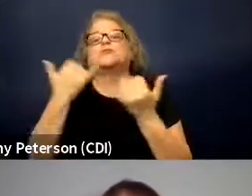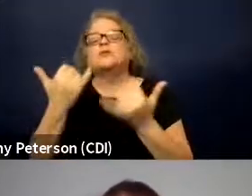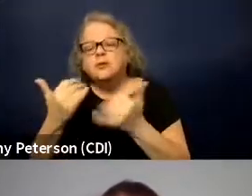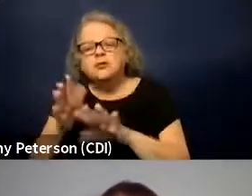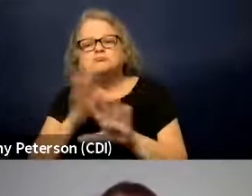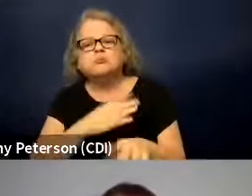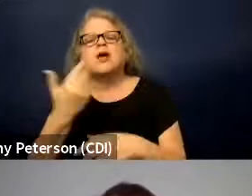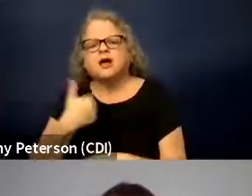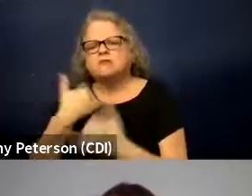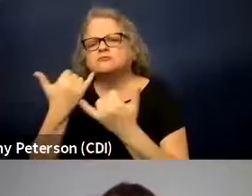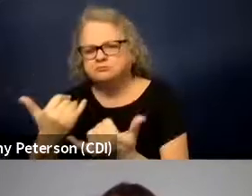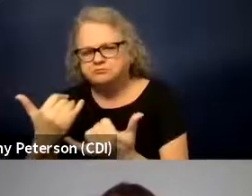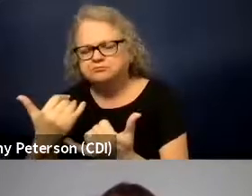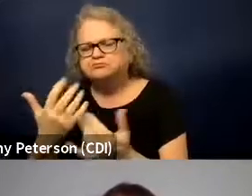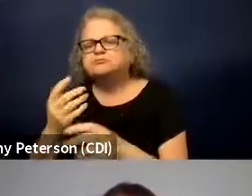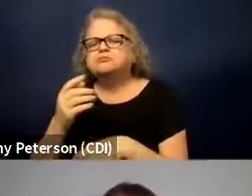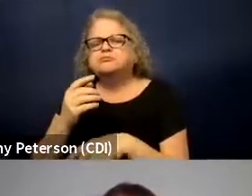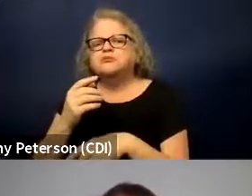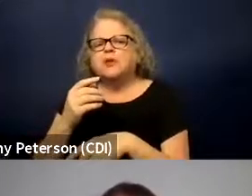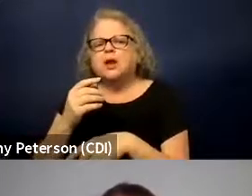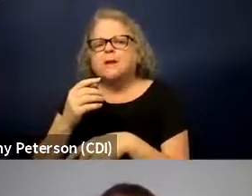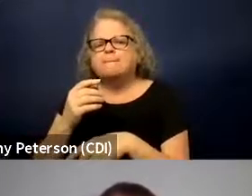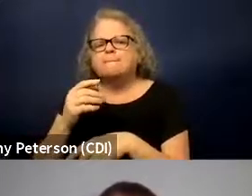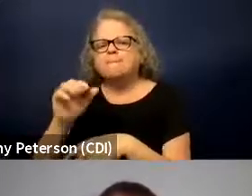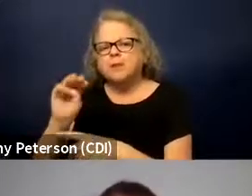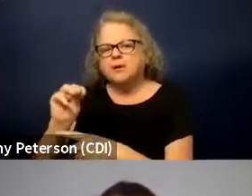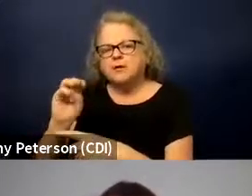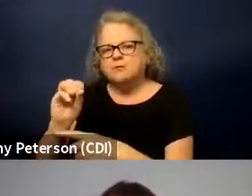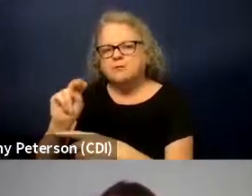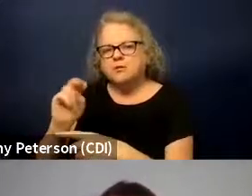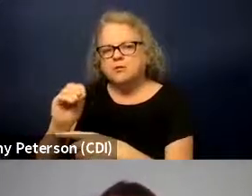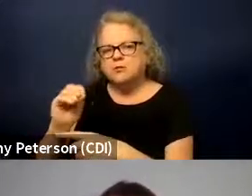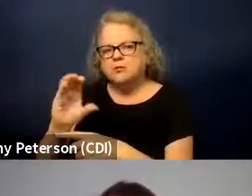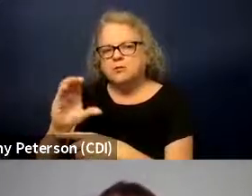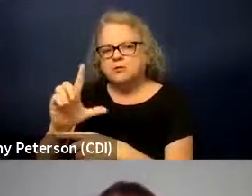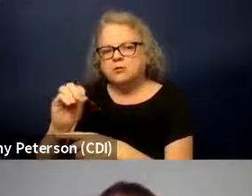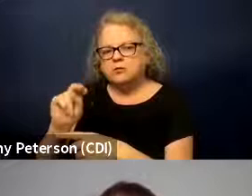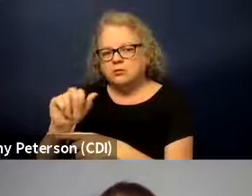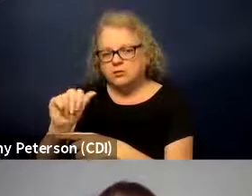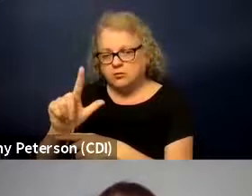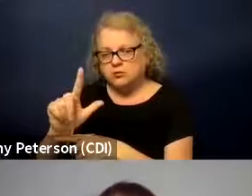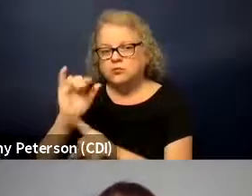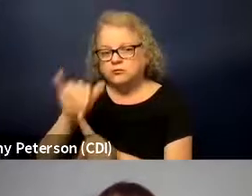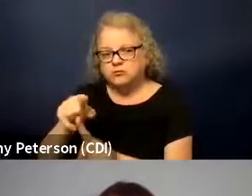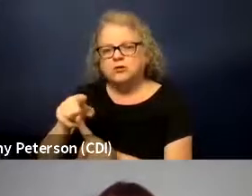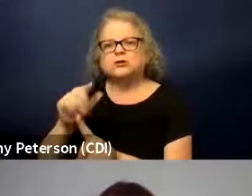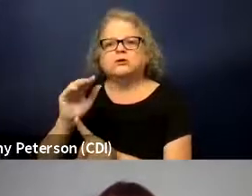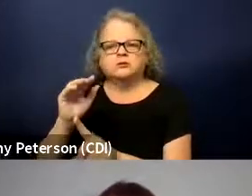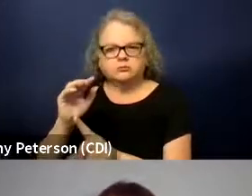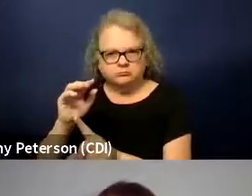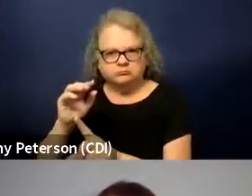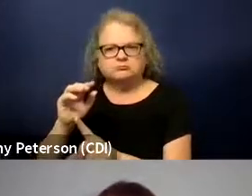are passive antibodies, antibodies that were made in a laboratory and then put into an